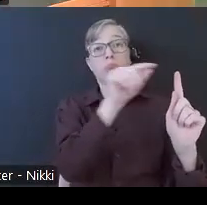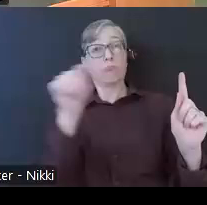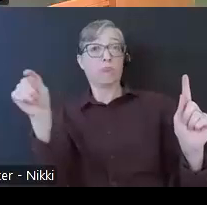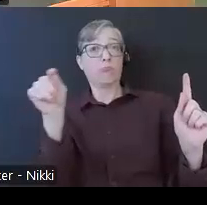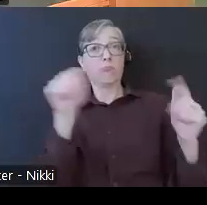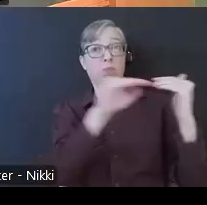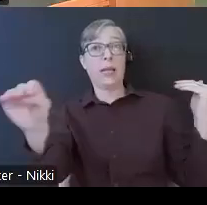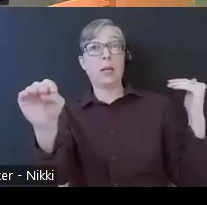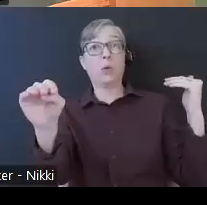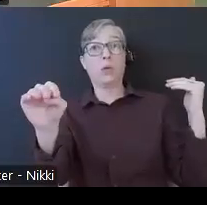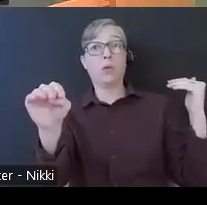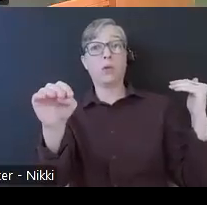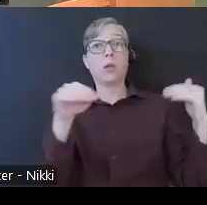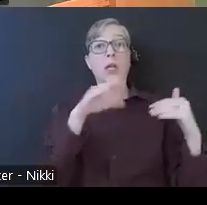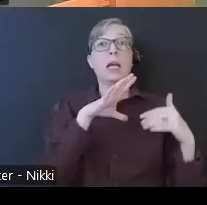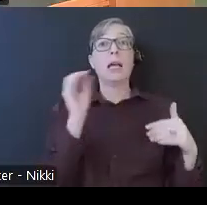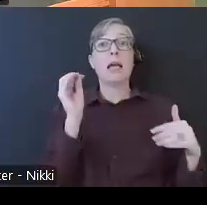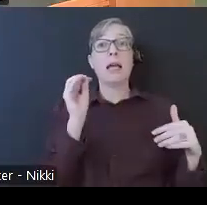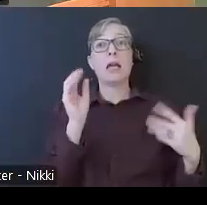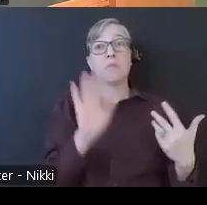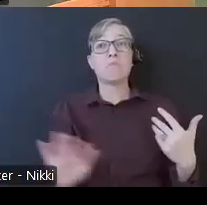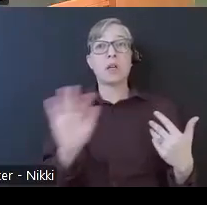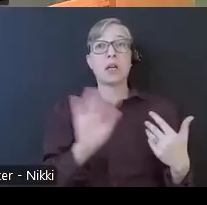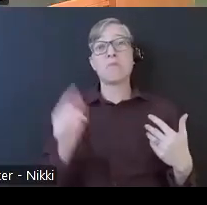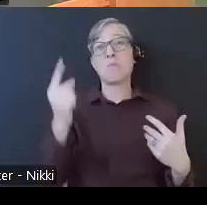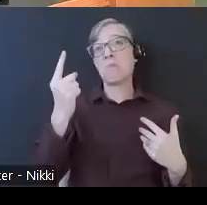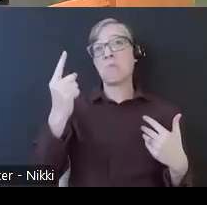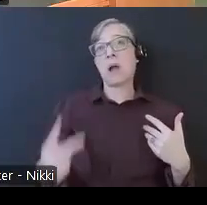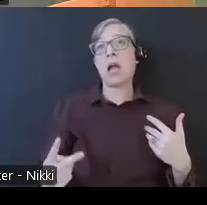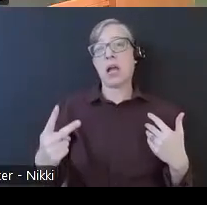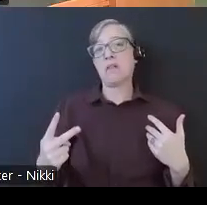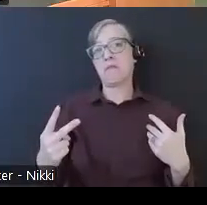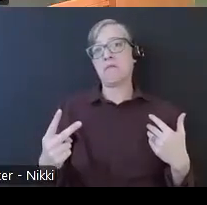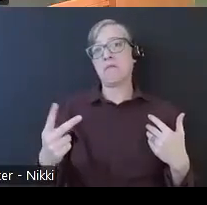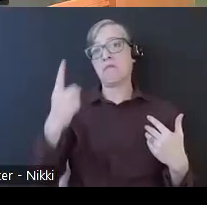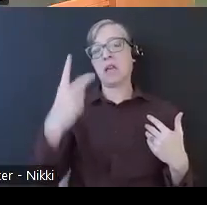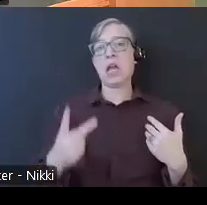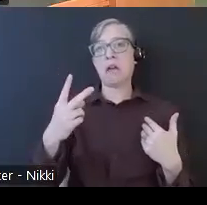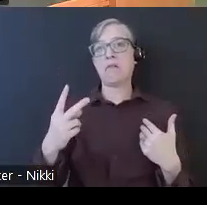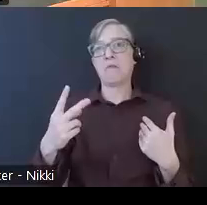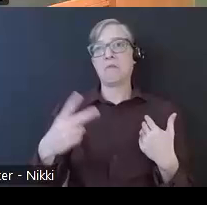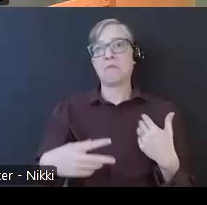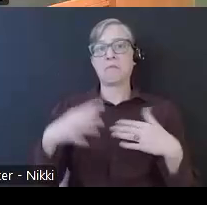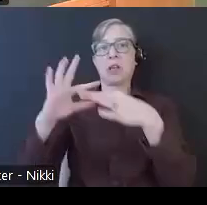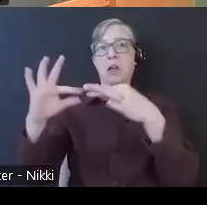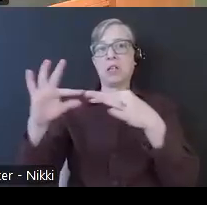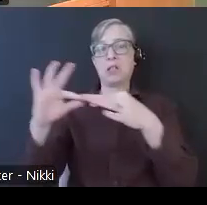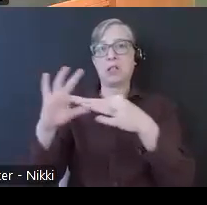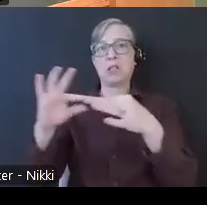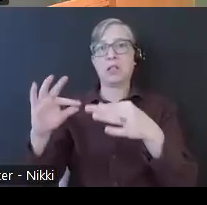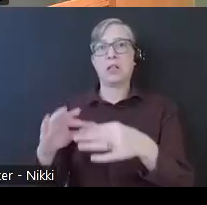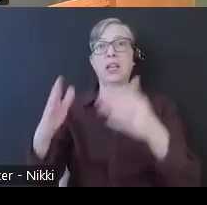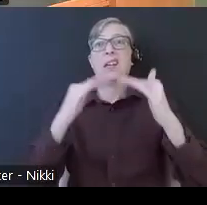grew. And then you can see over here about just under half provided a comment, and then a smaller proportion, a